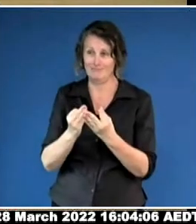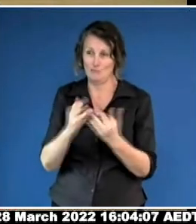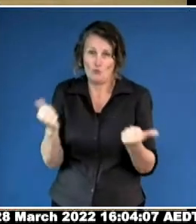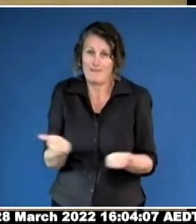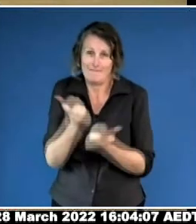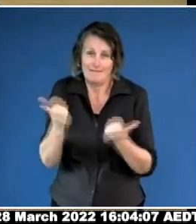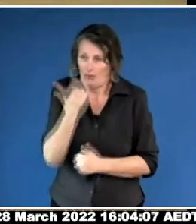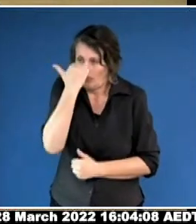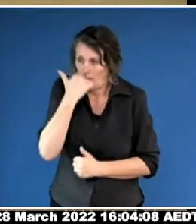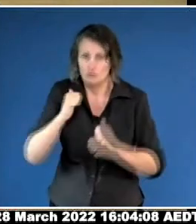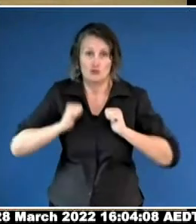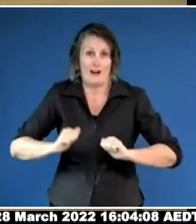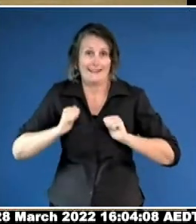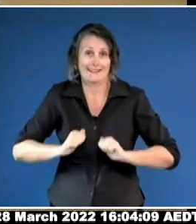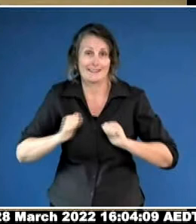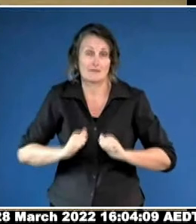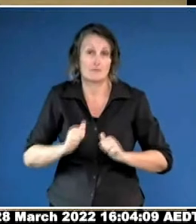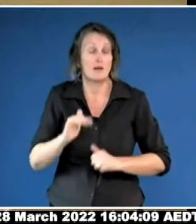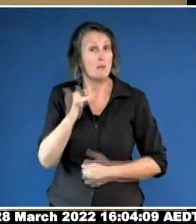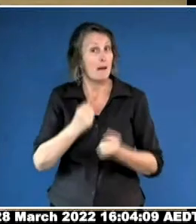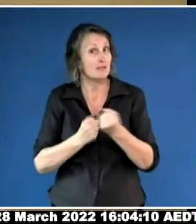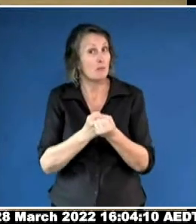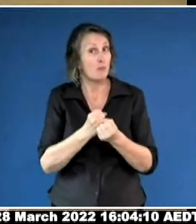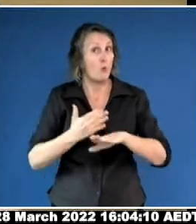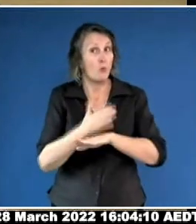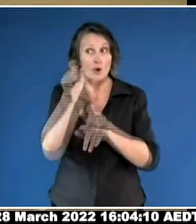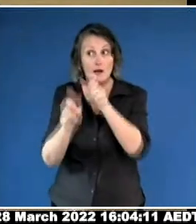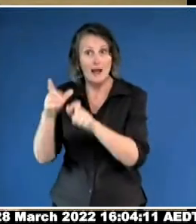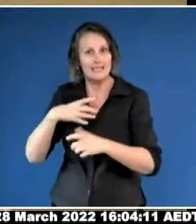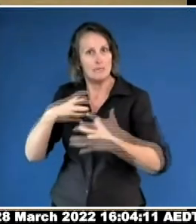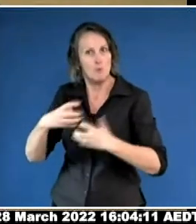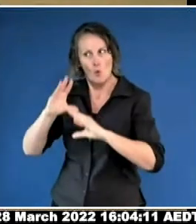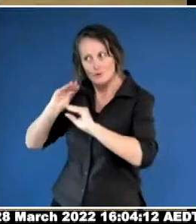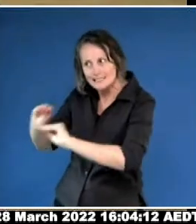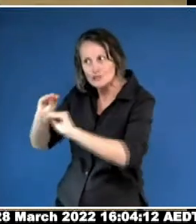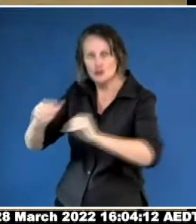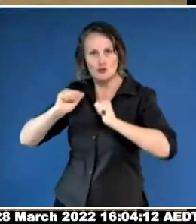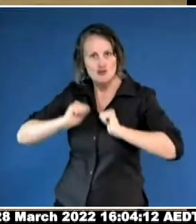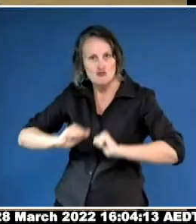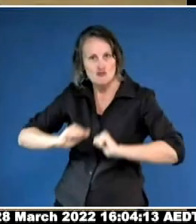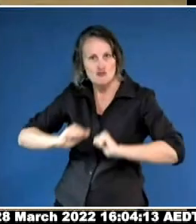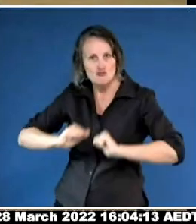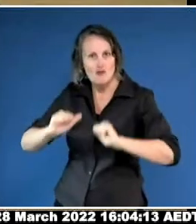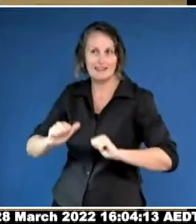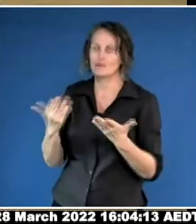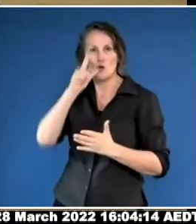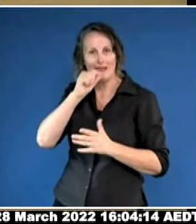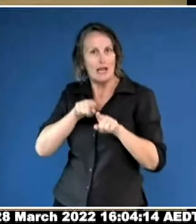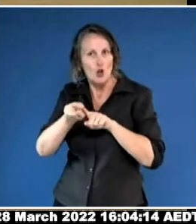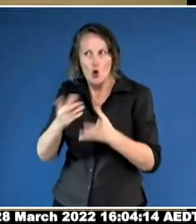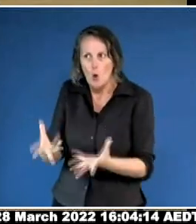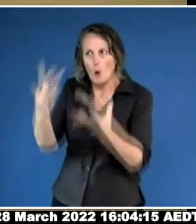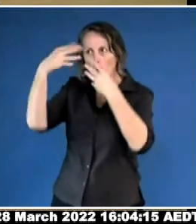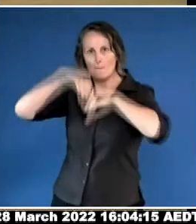job. Perhaps support workers need further training, development and to utilise traineeships more that